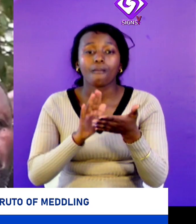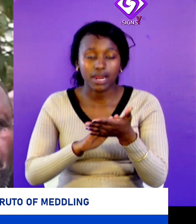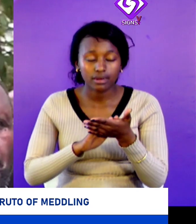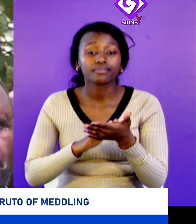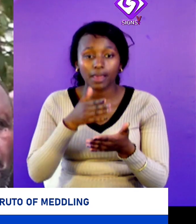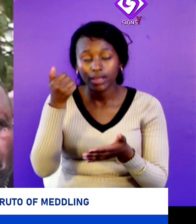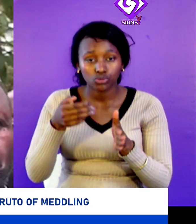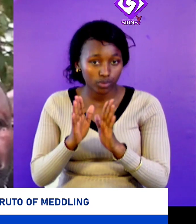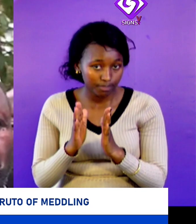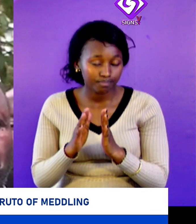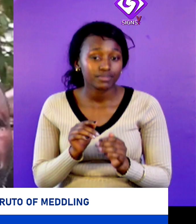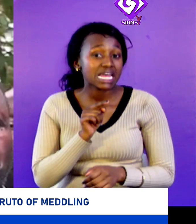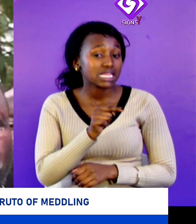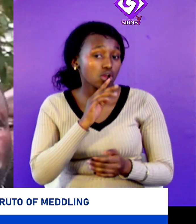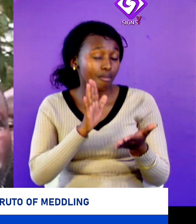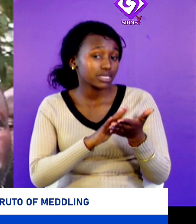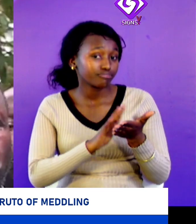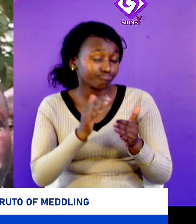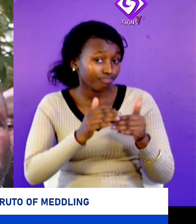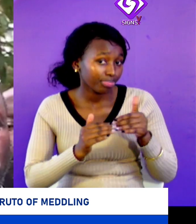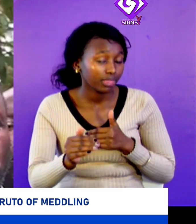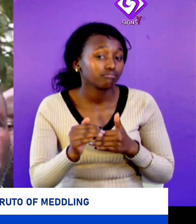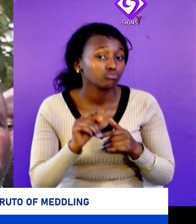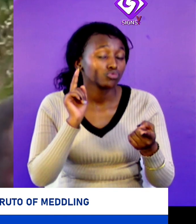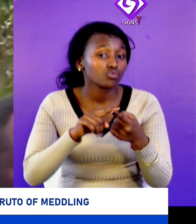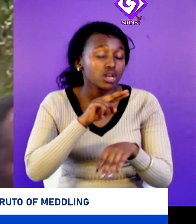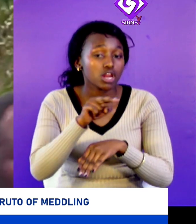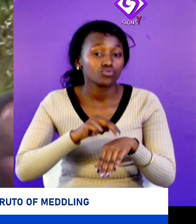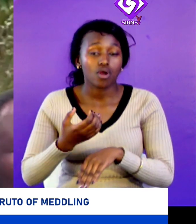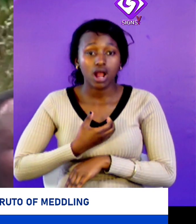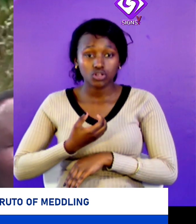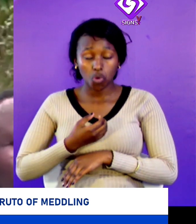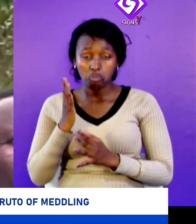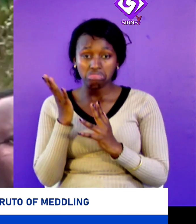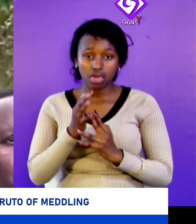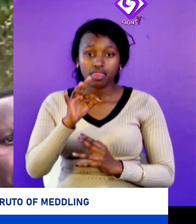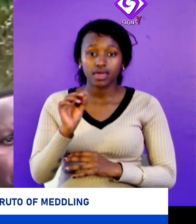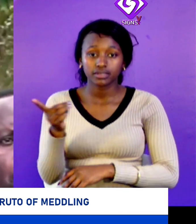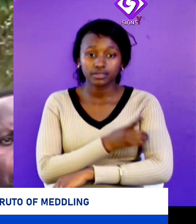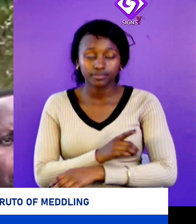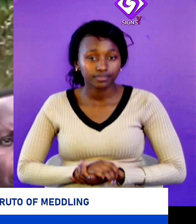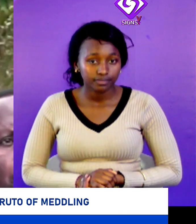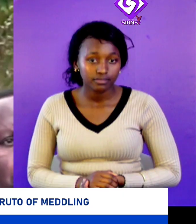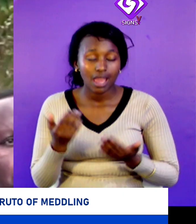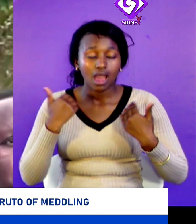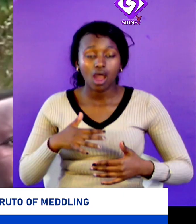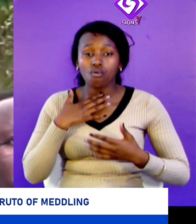should be forwarded to the National Executive Council within the next 30 days. Nataka niseme kwa Bwana William